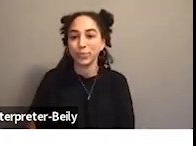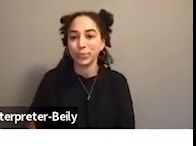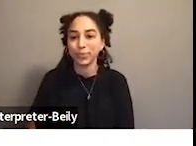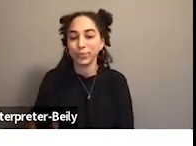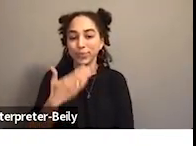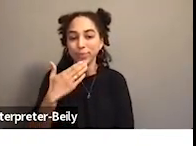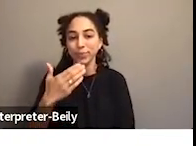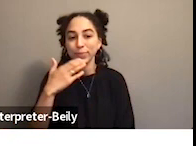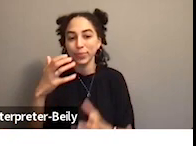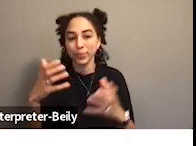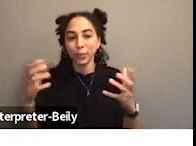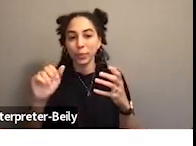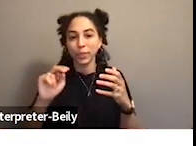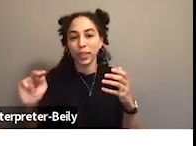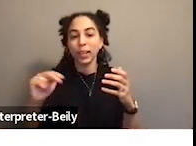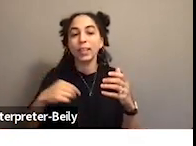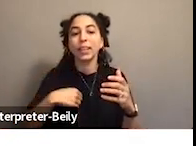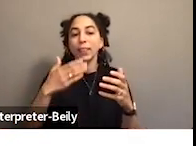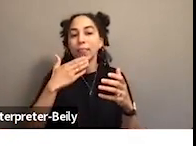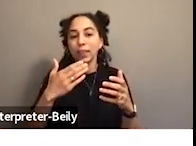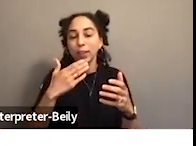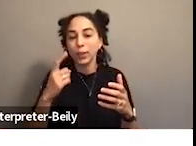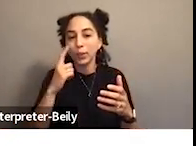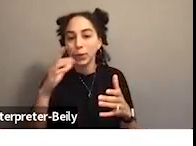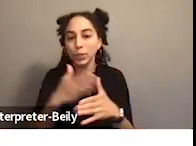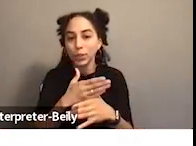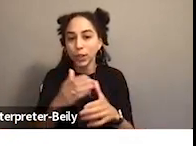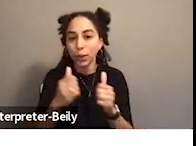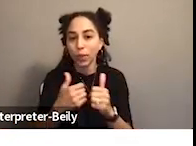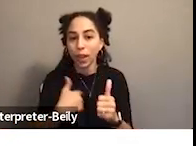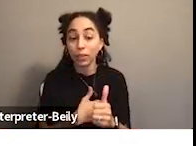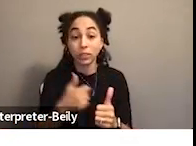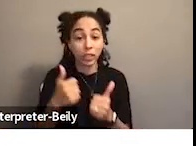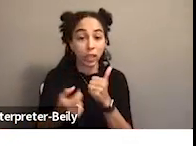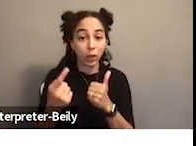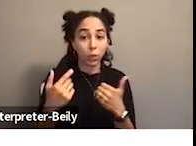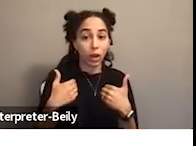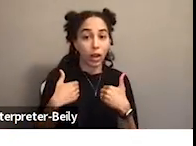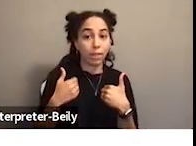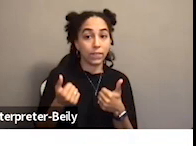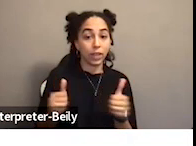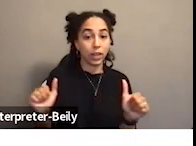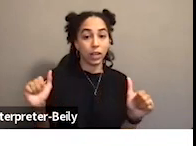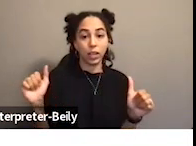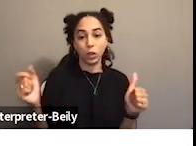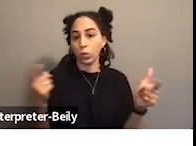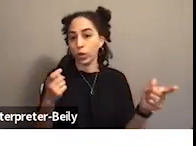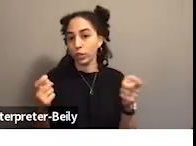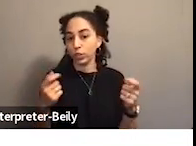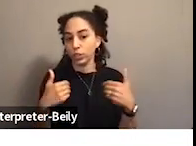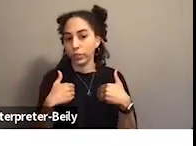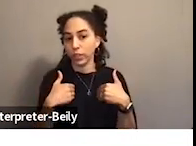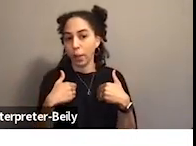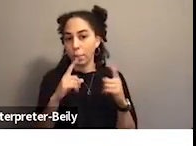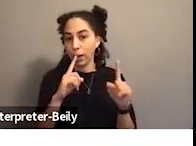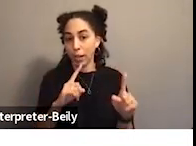Thank you so much, Anne. Thank you for sharing with us. Does anybody have any questions? Anne, do you have time to